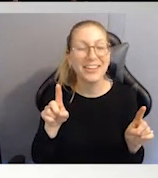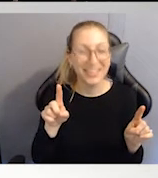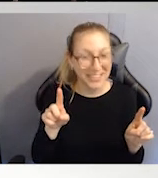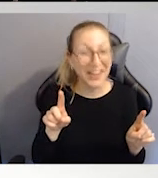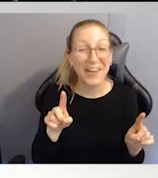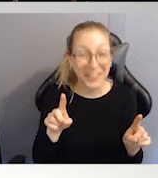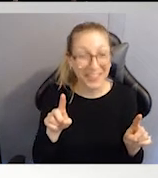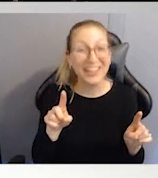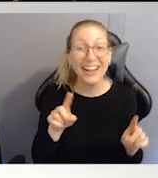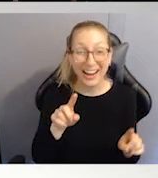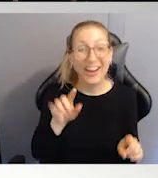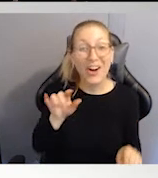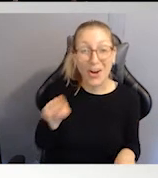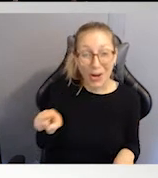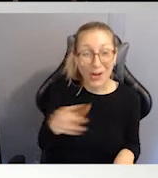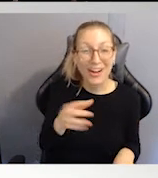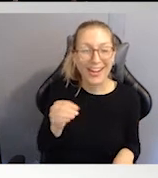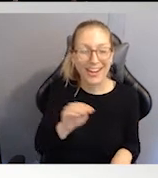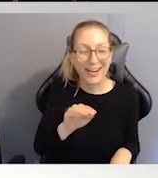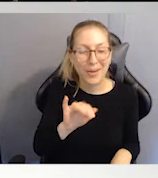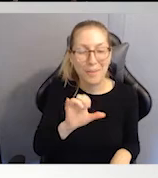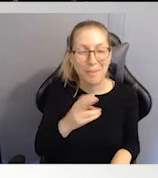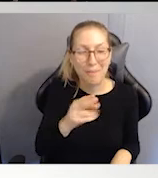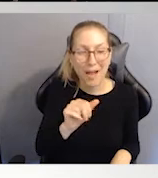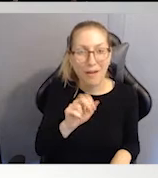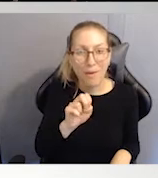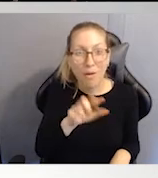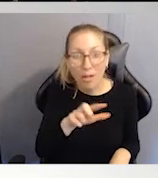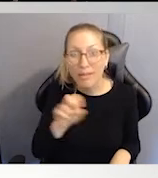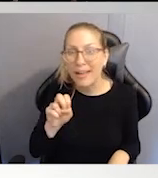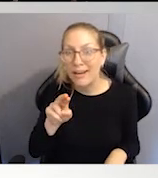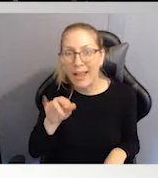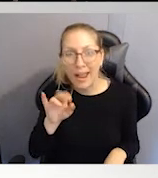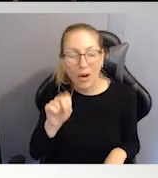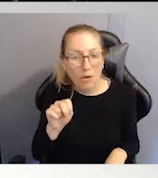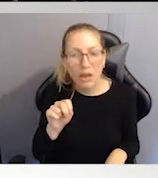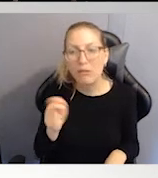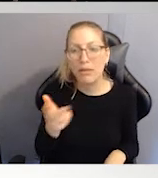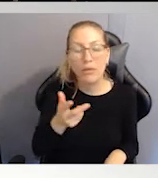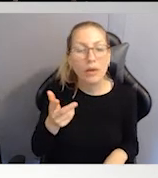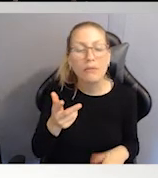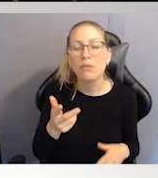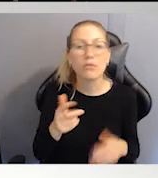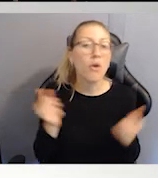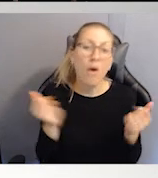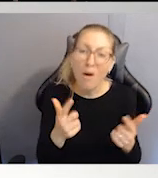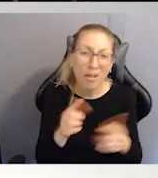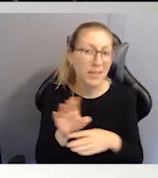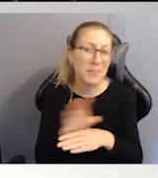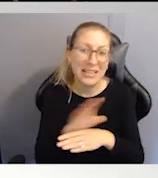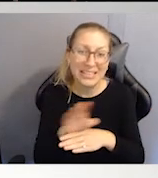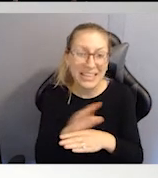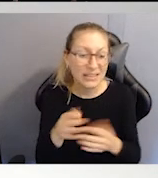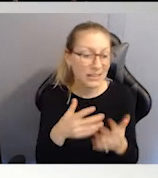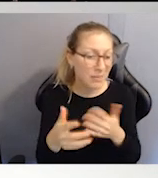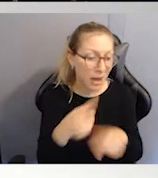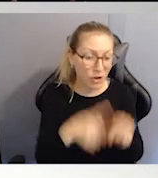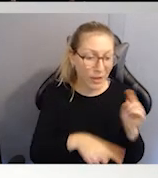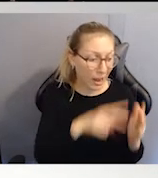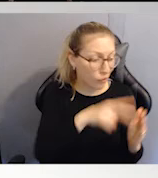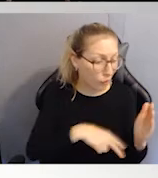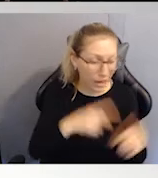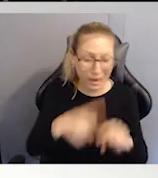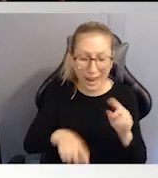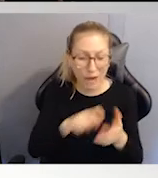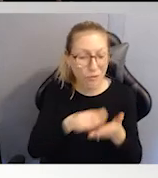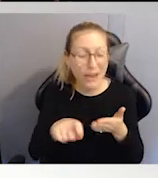boy gets busy. So, and Aaron, all of them, they all are busy. No matter their disability, no matter if they can read or write, they still get out there and get